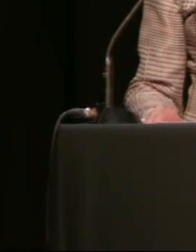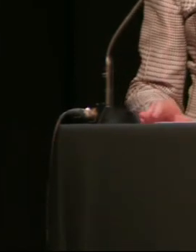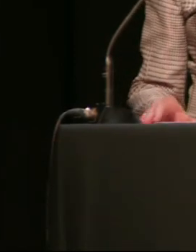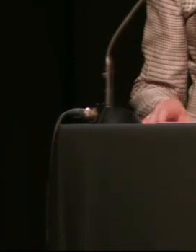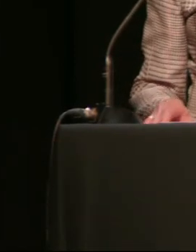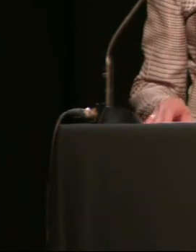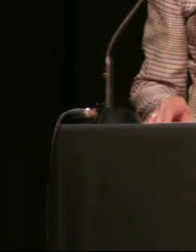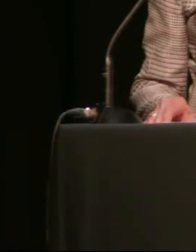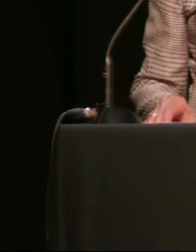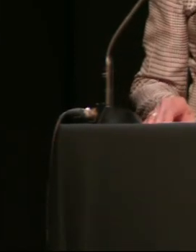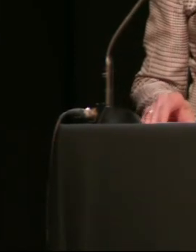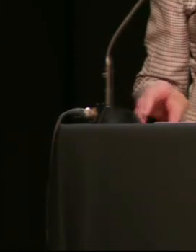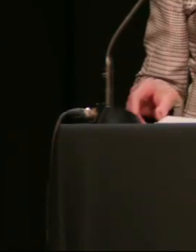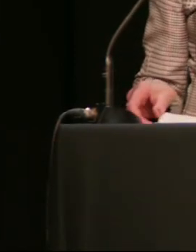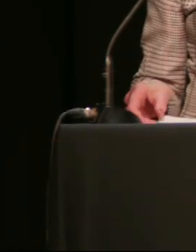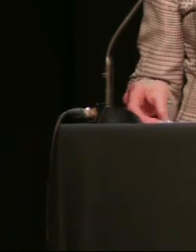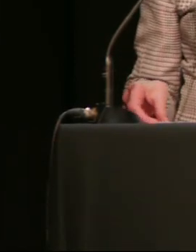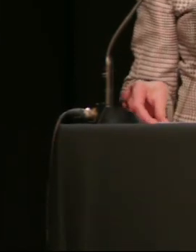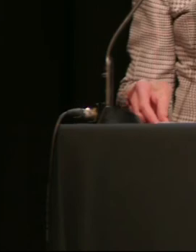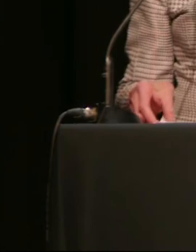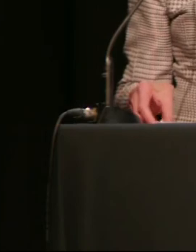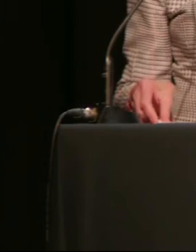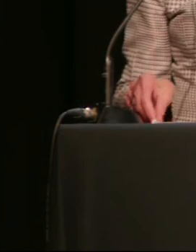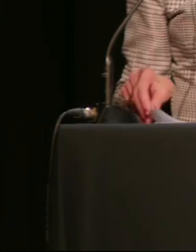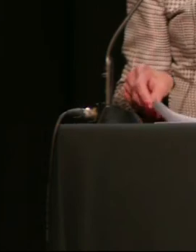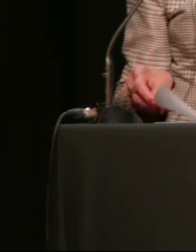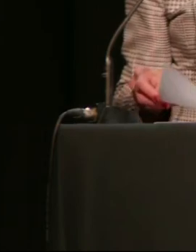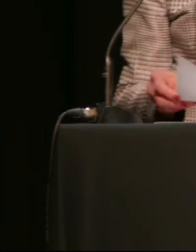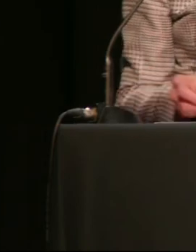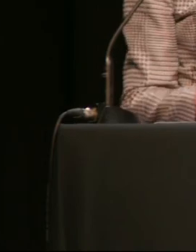will read about exclusion.